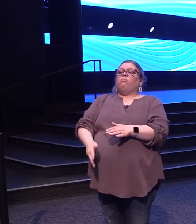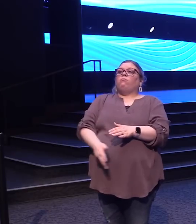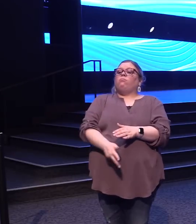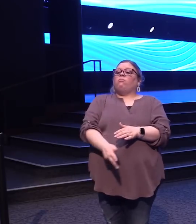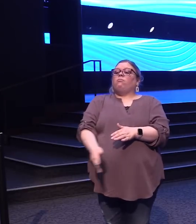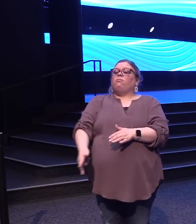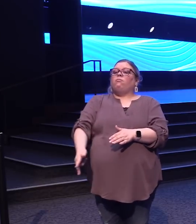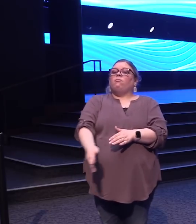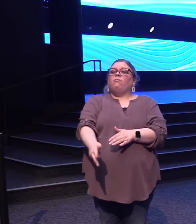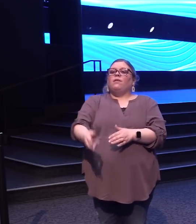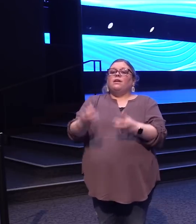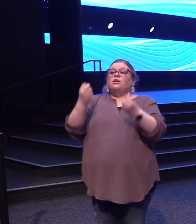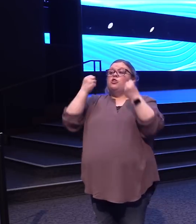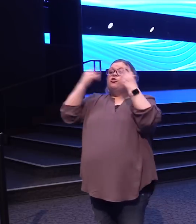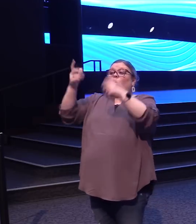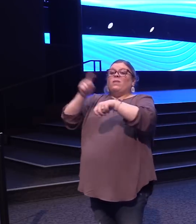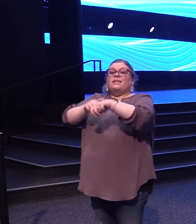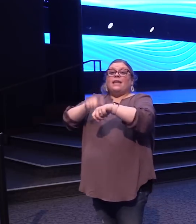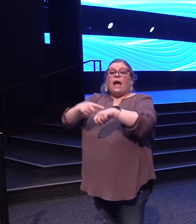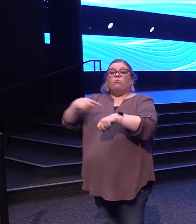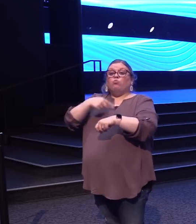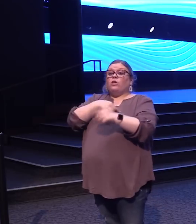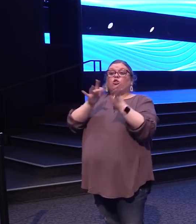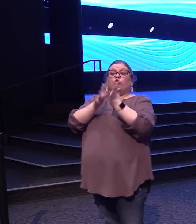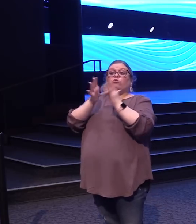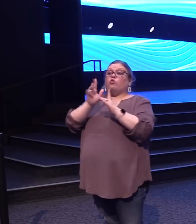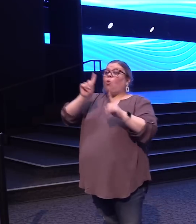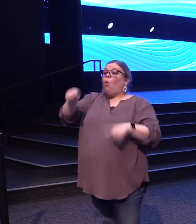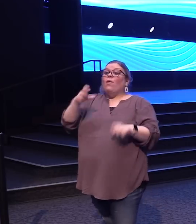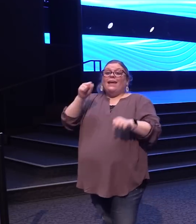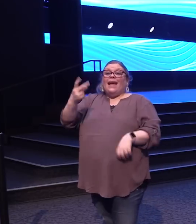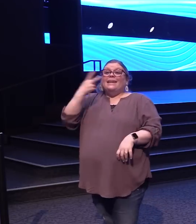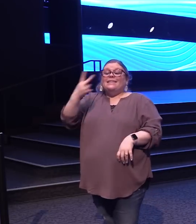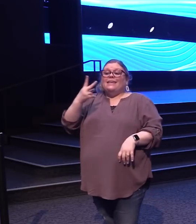So many times, the only times where we Christians are visible are in